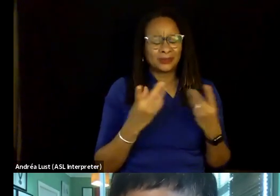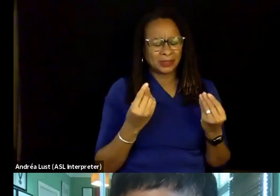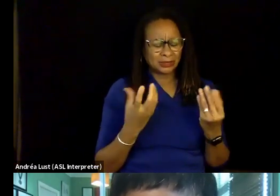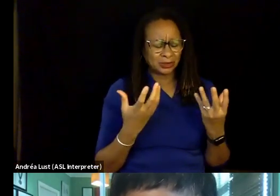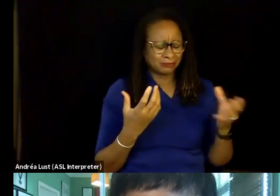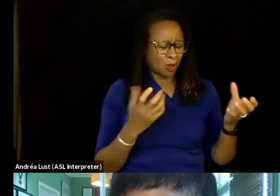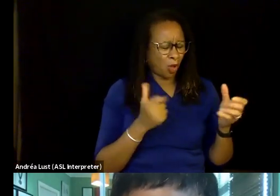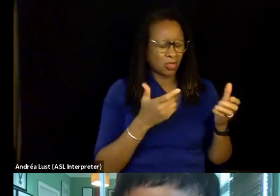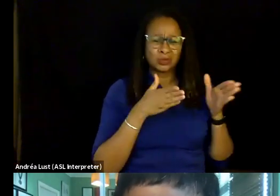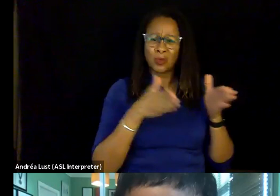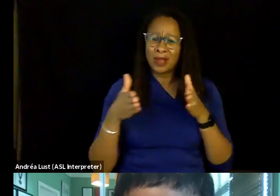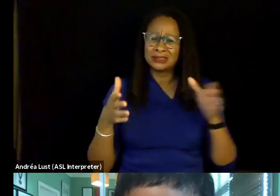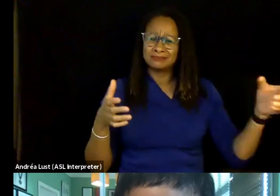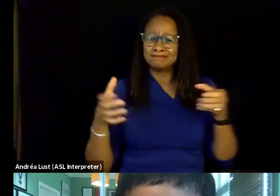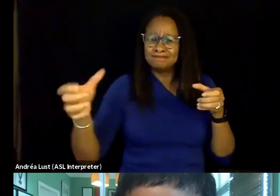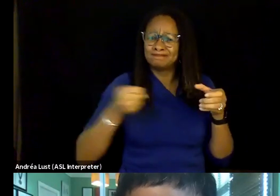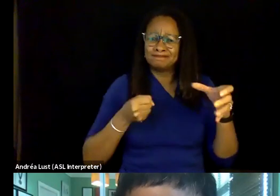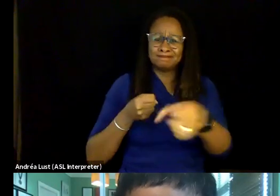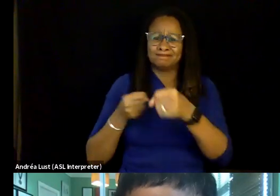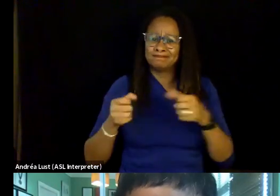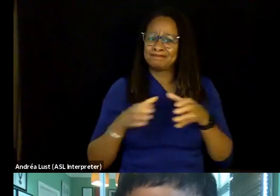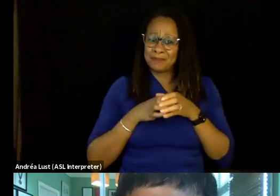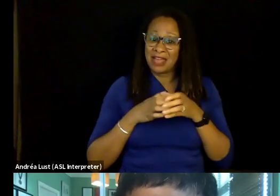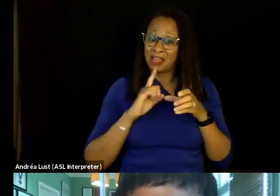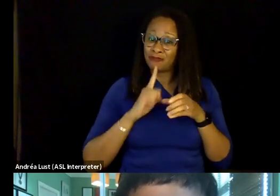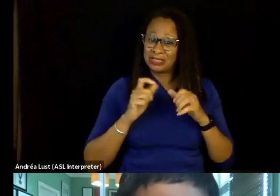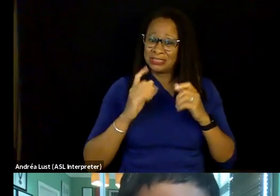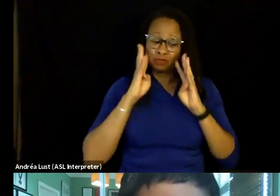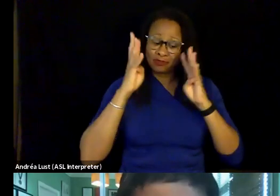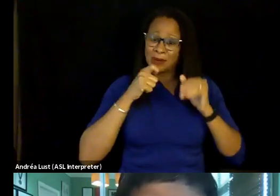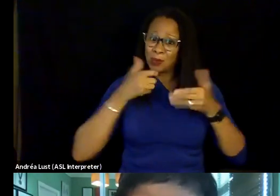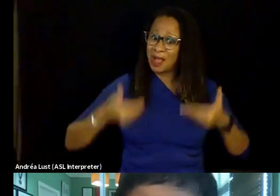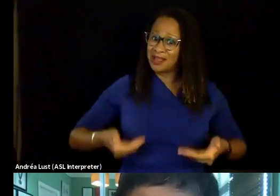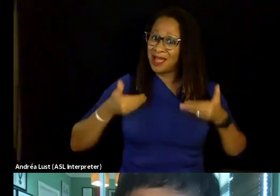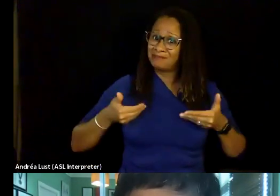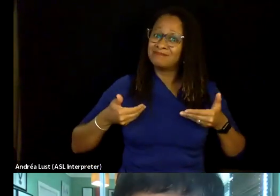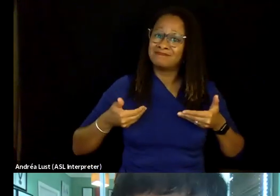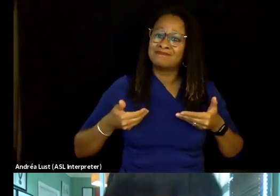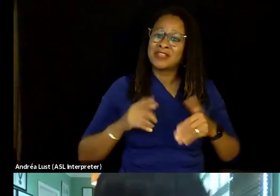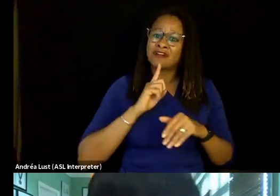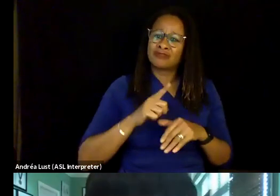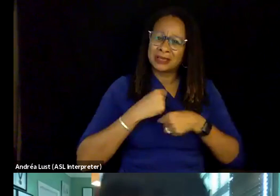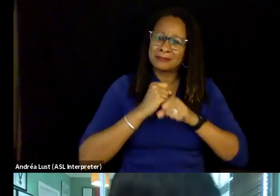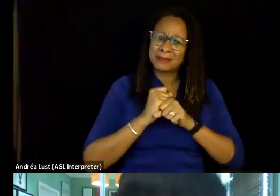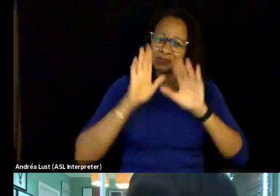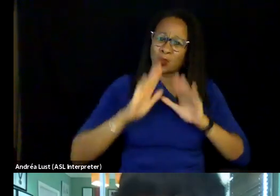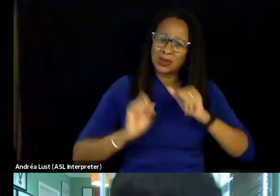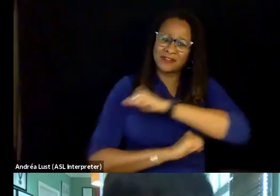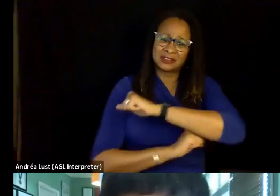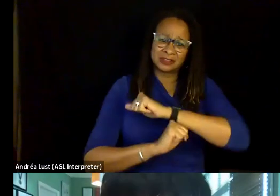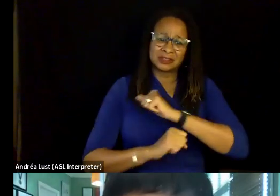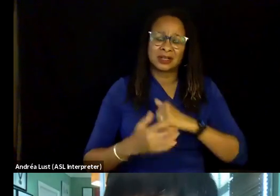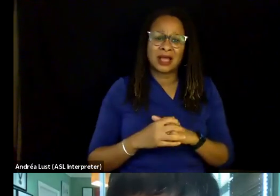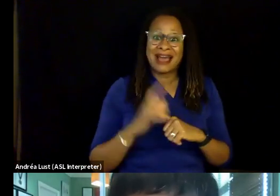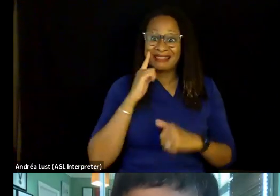that actually I think has shaped a lot of who I am, and makes great foundation. You know this. I